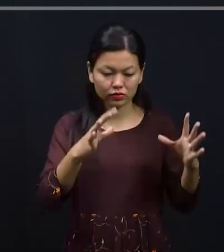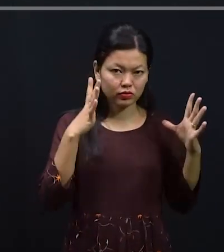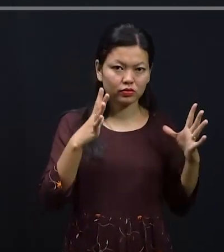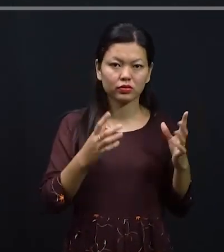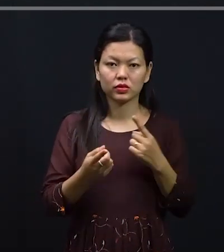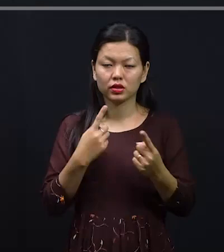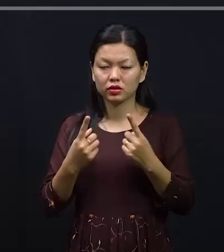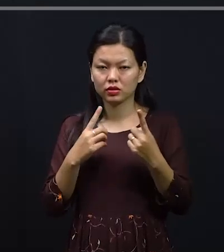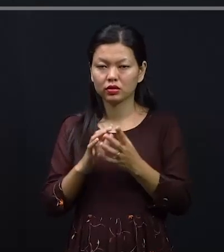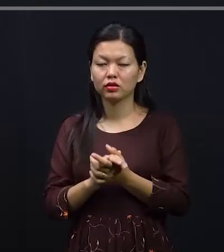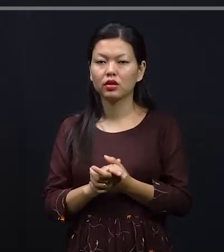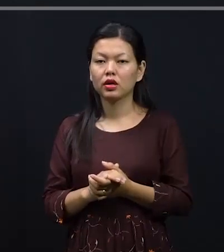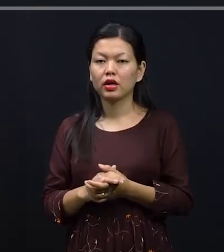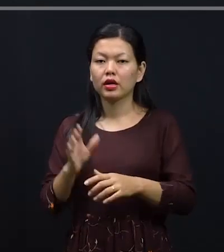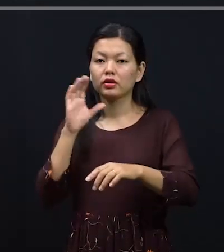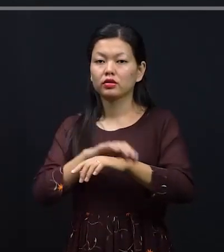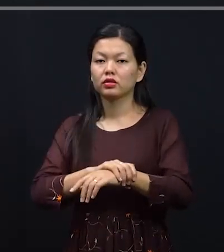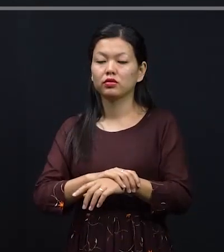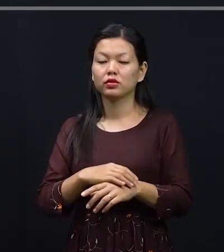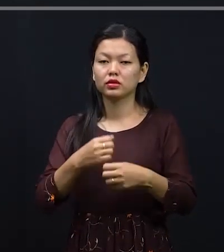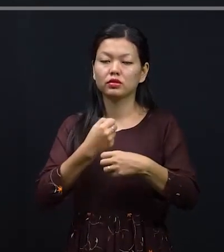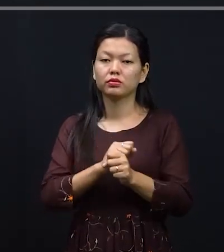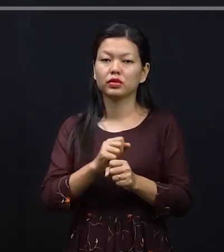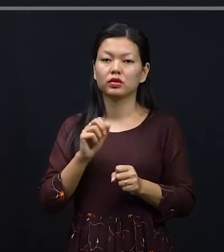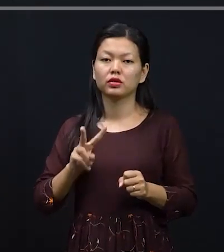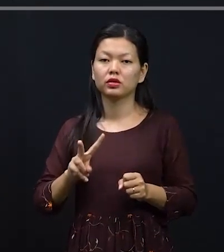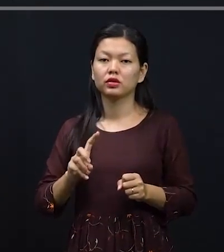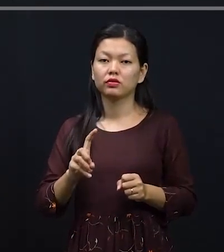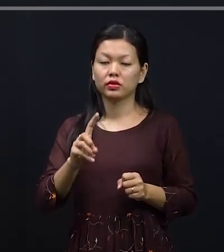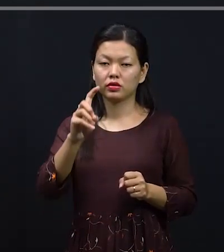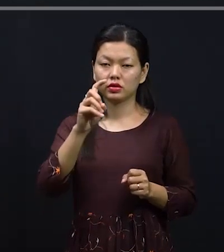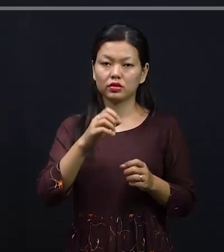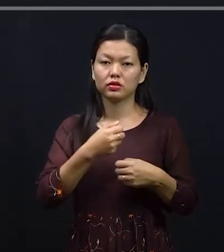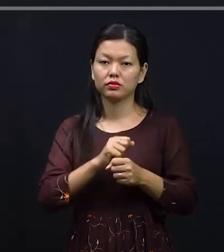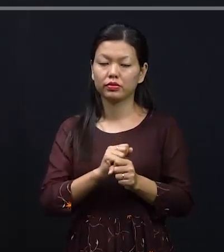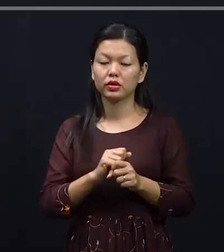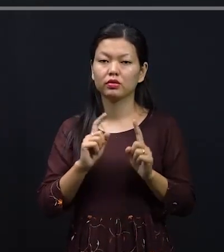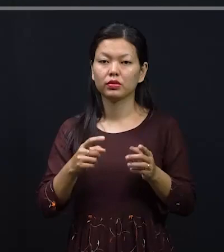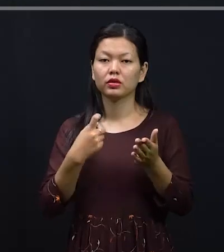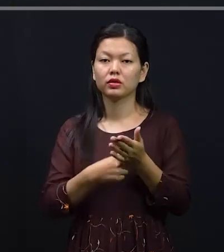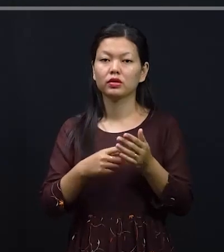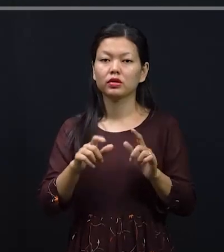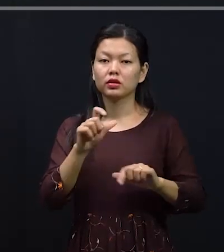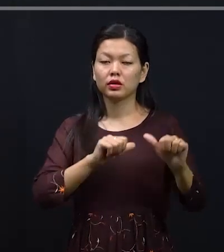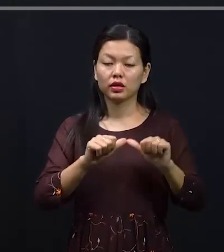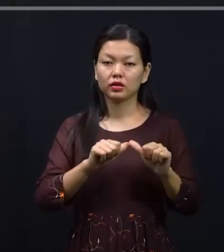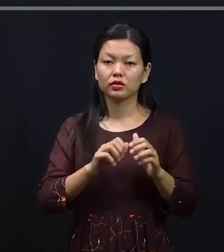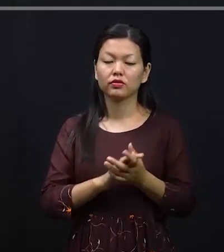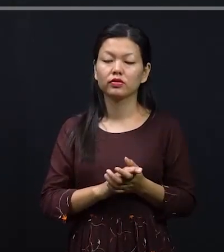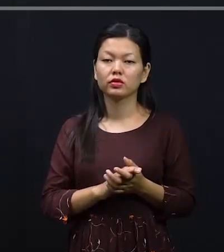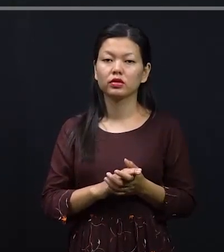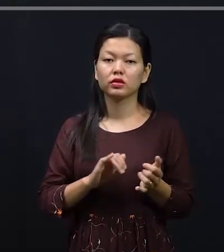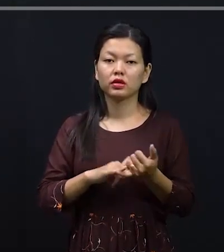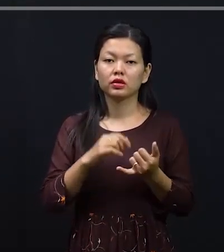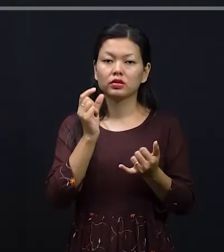produces viruses which was not having any radioactive substance in it. While on the other, viruses which